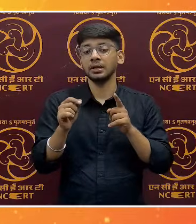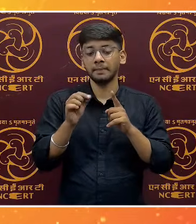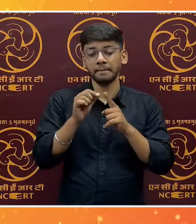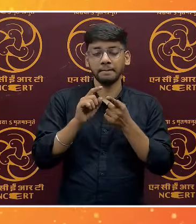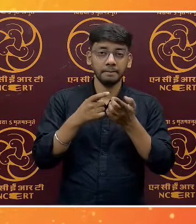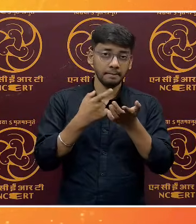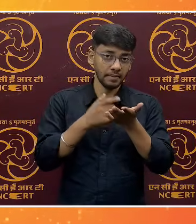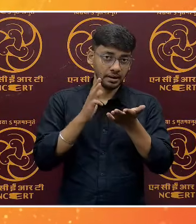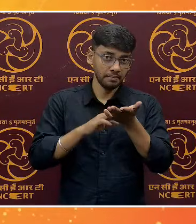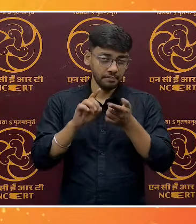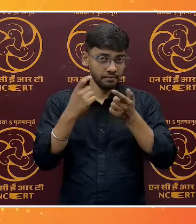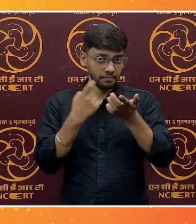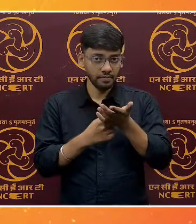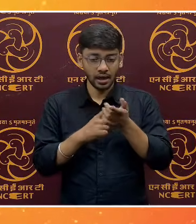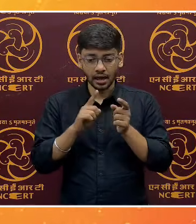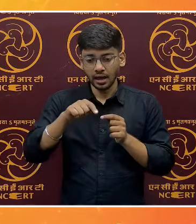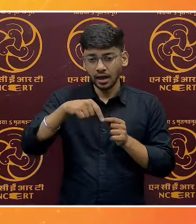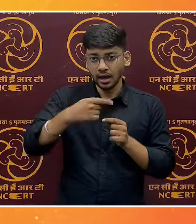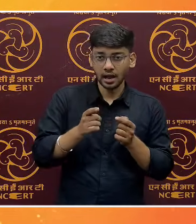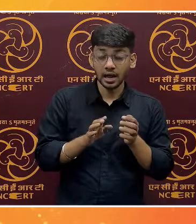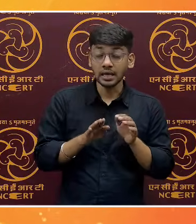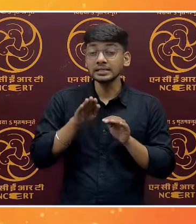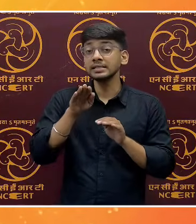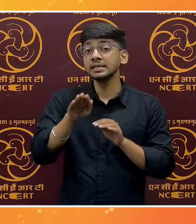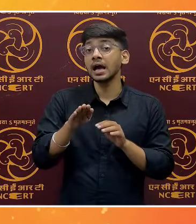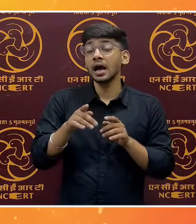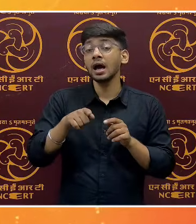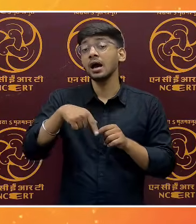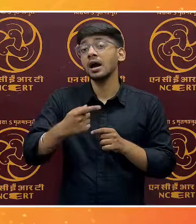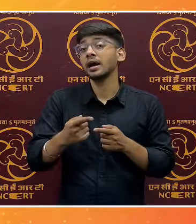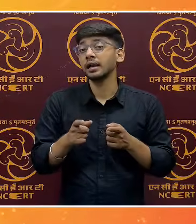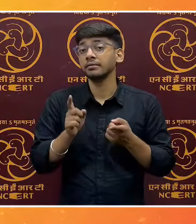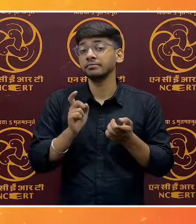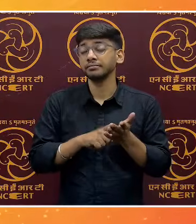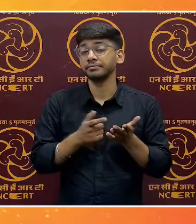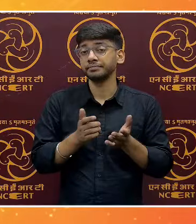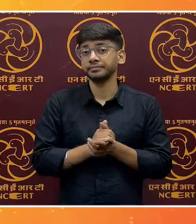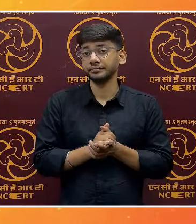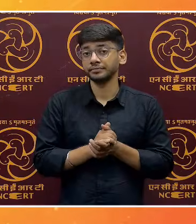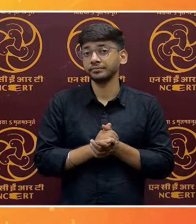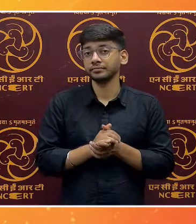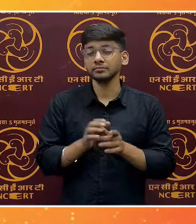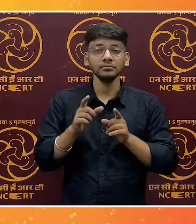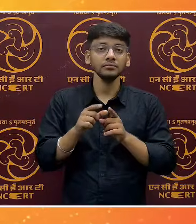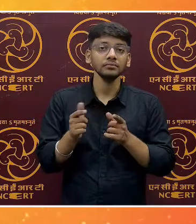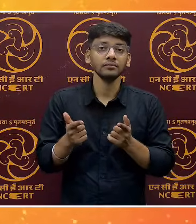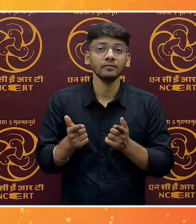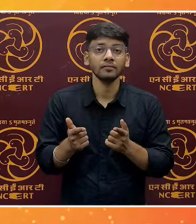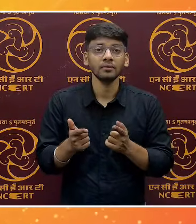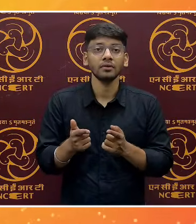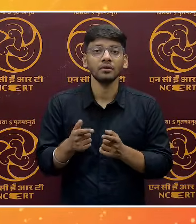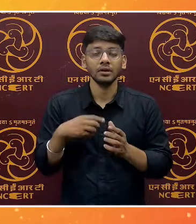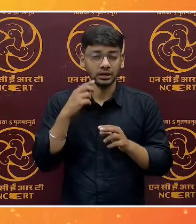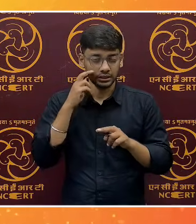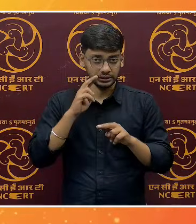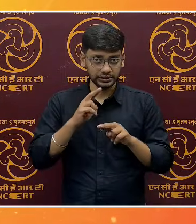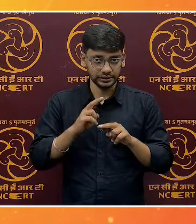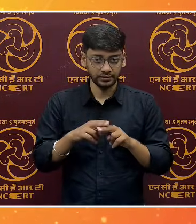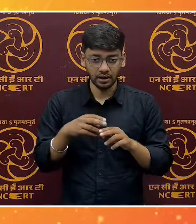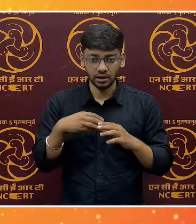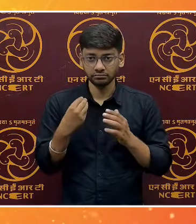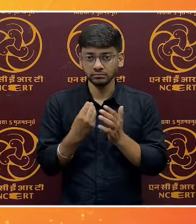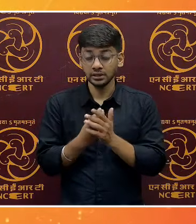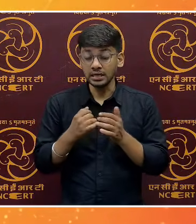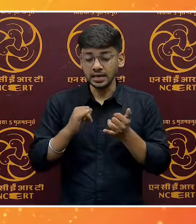perimeter. Now what is the next step? We have to click on the next step. What we are going to do, we have to